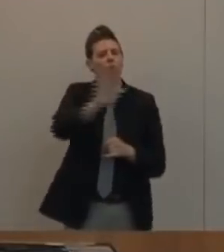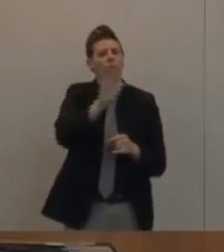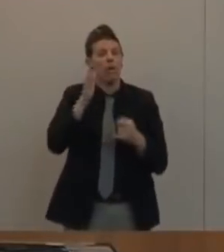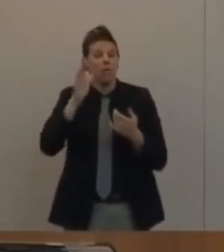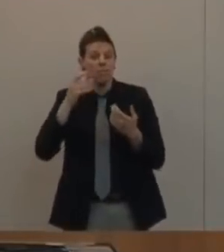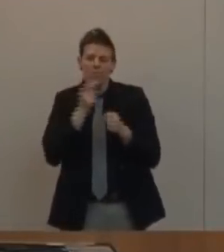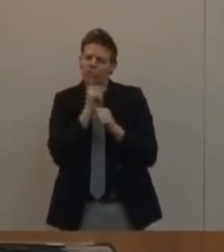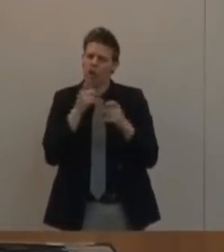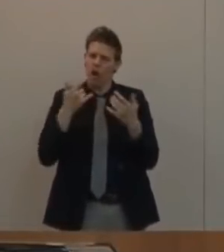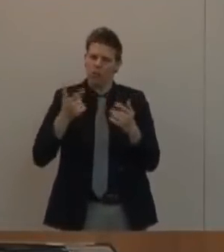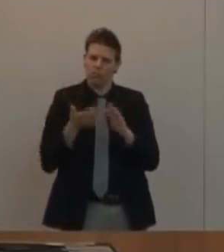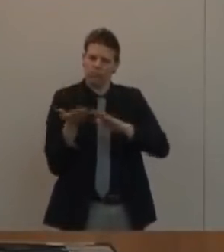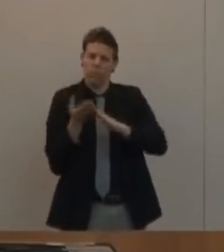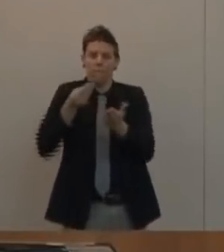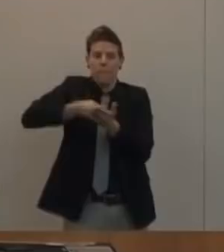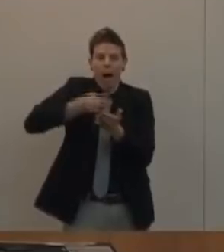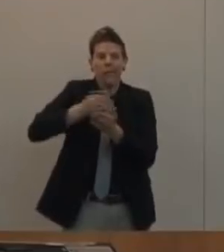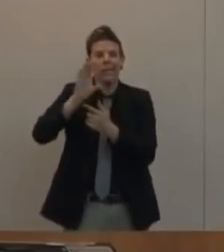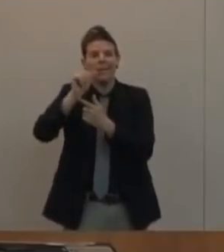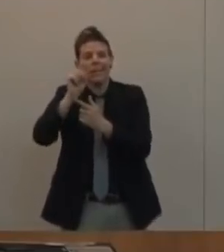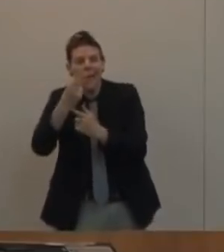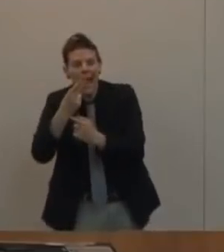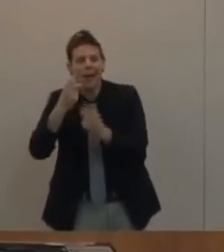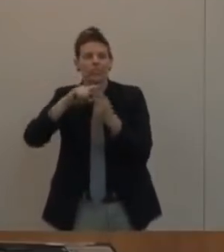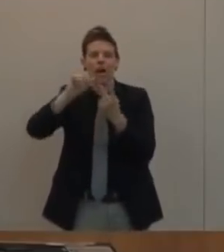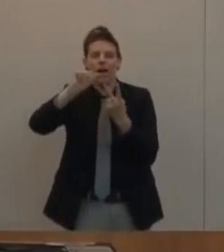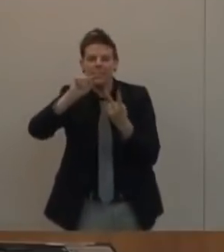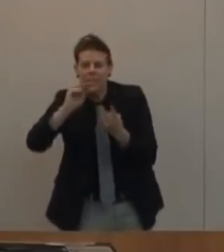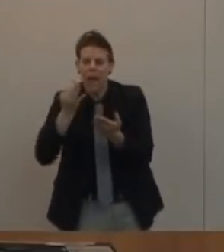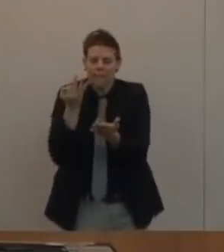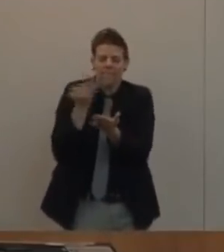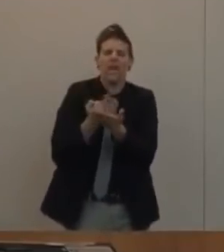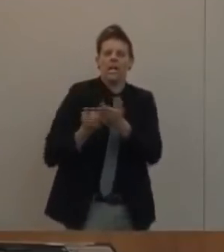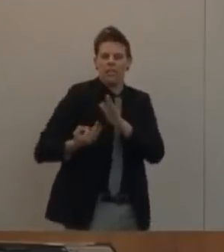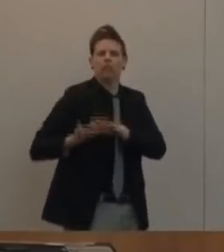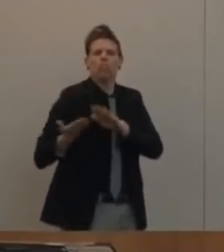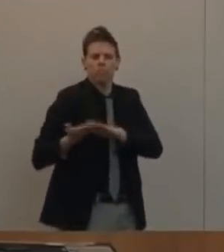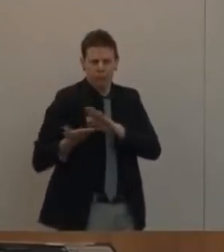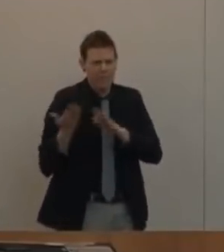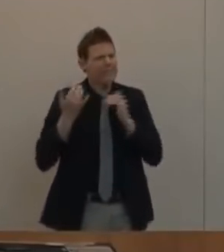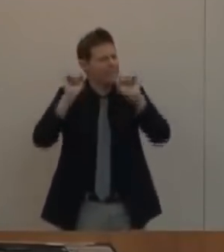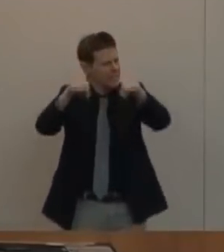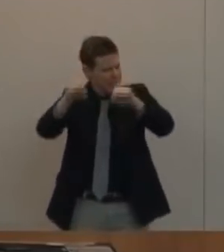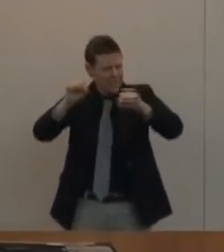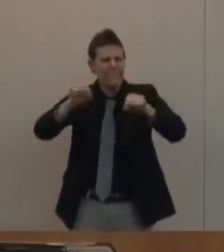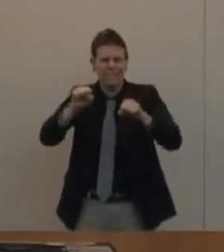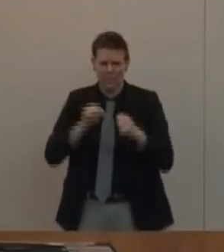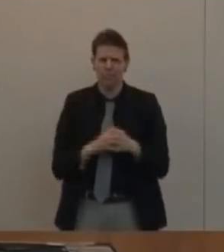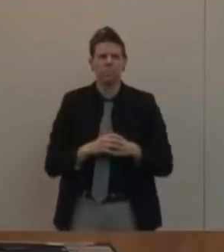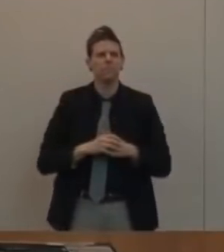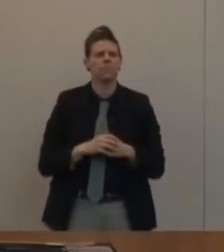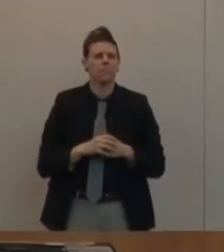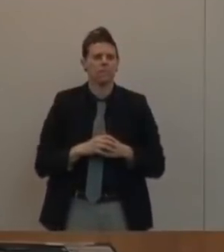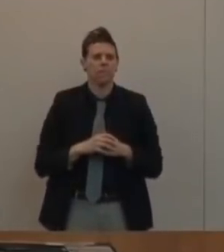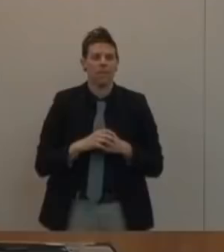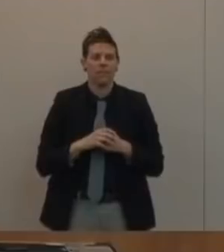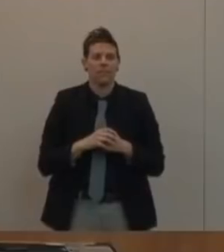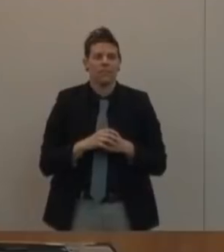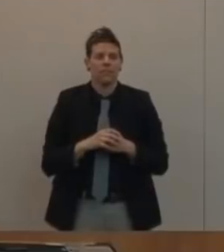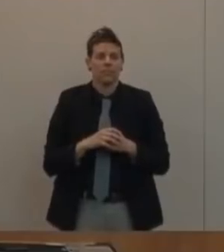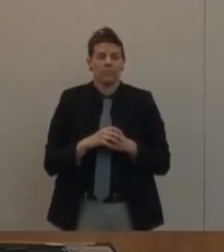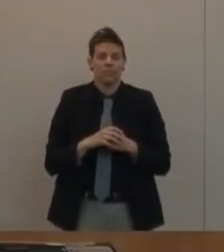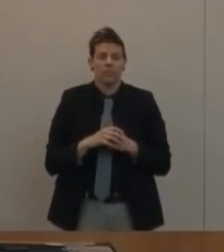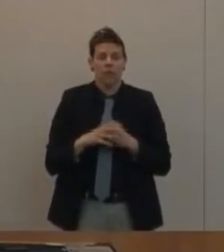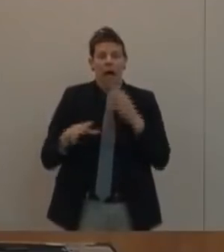and deal with their day-to-day financial needs, but we're not having the renewal of and engaging in additional loans